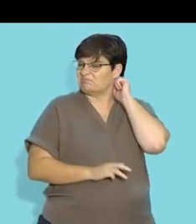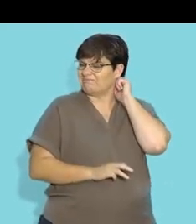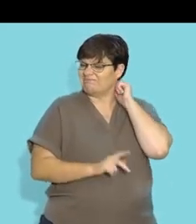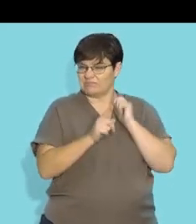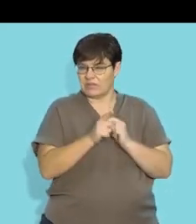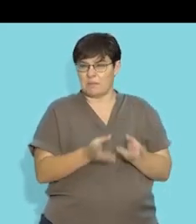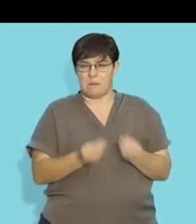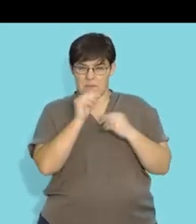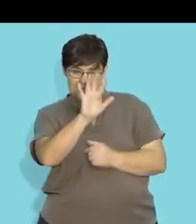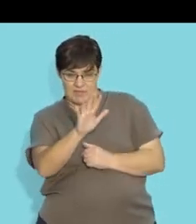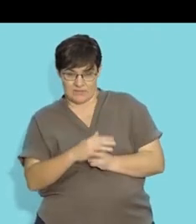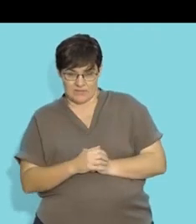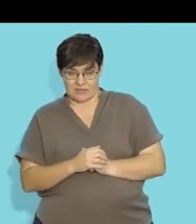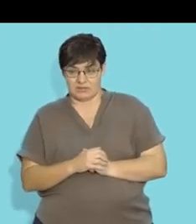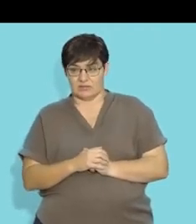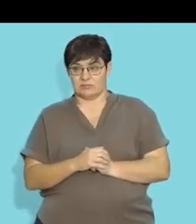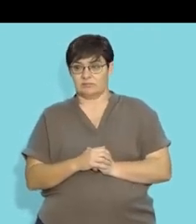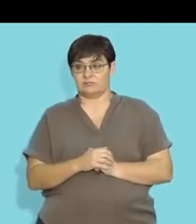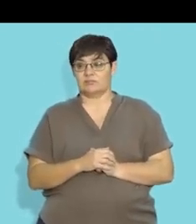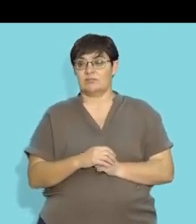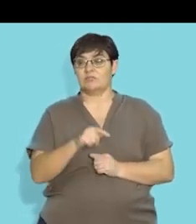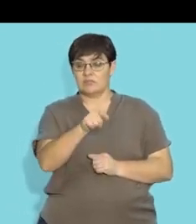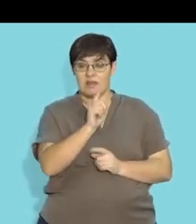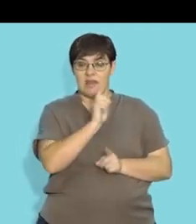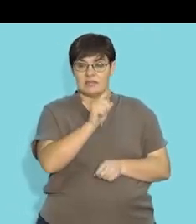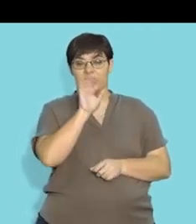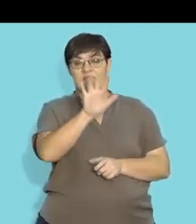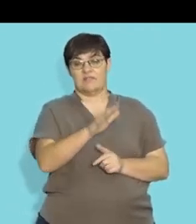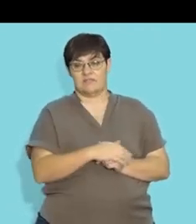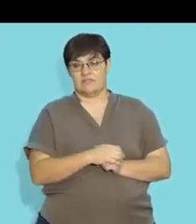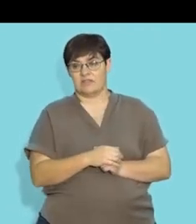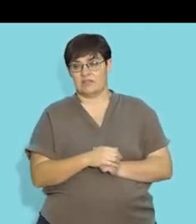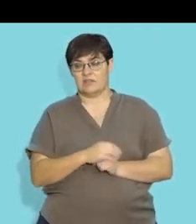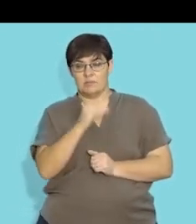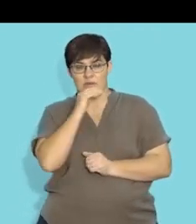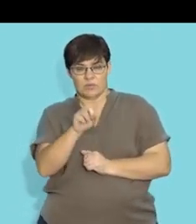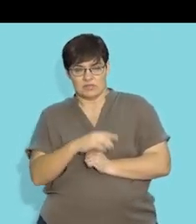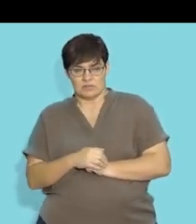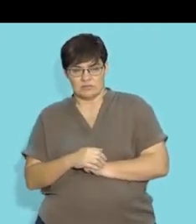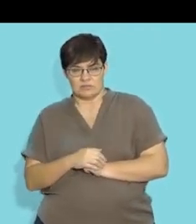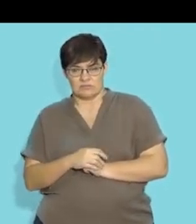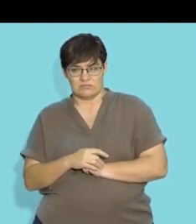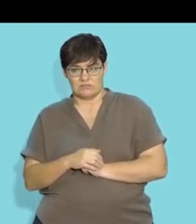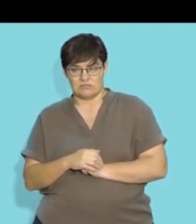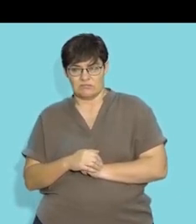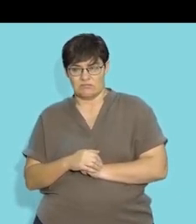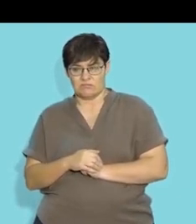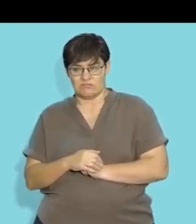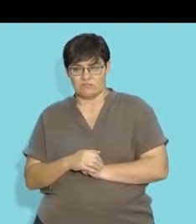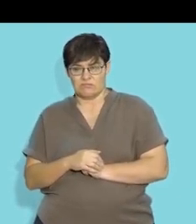4.99, which actually gives me 5, okay? So with 5. So what does that mean,